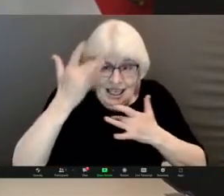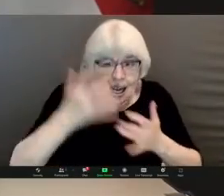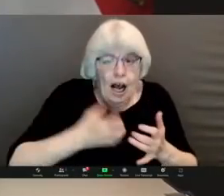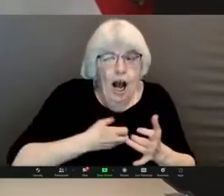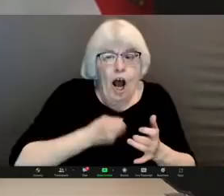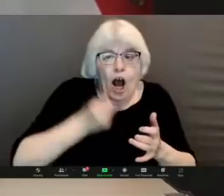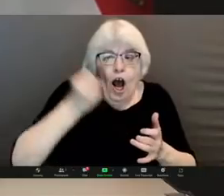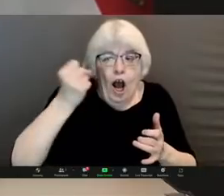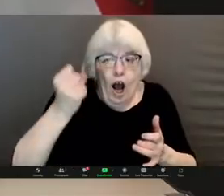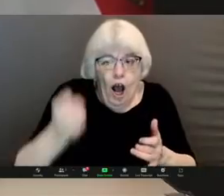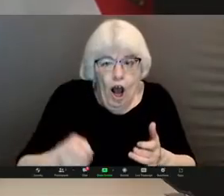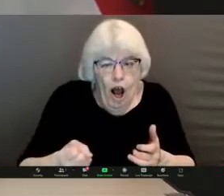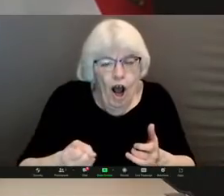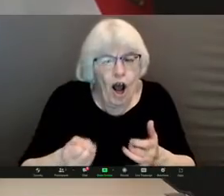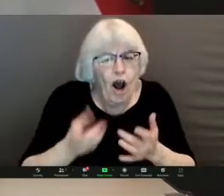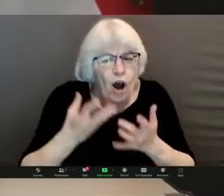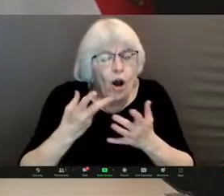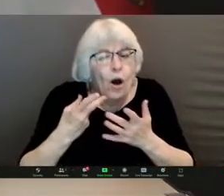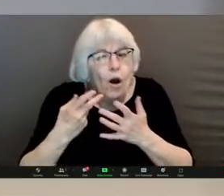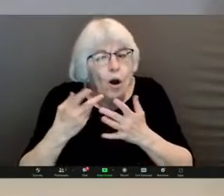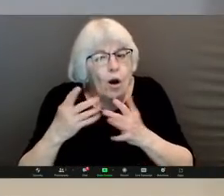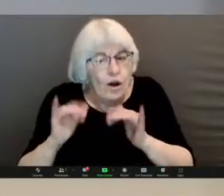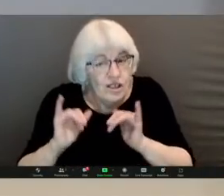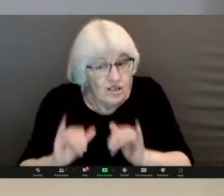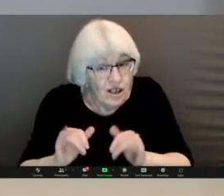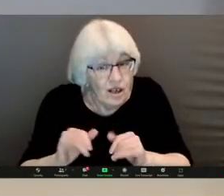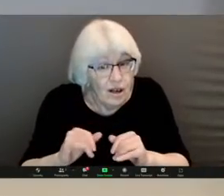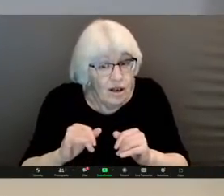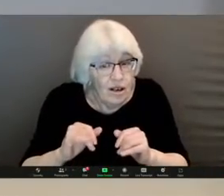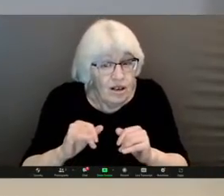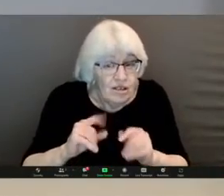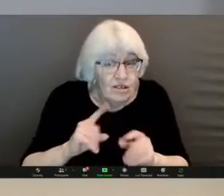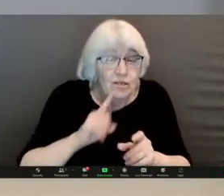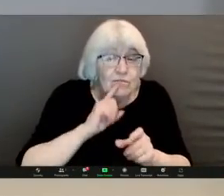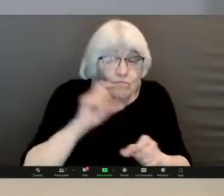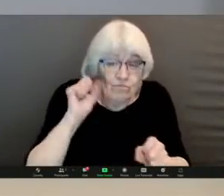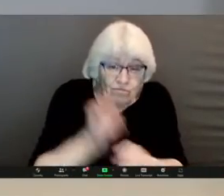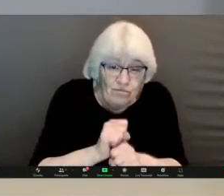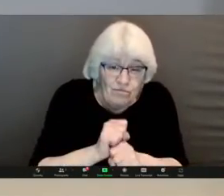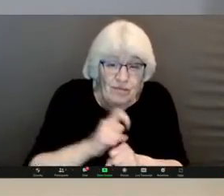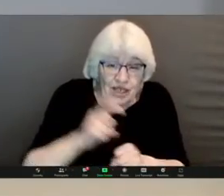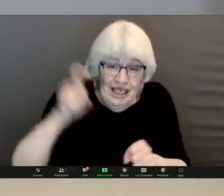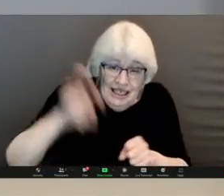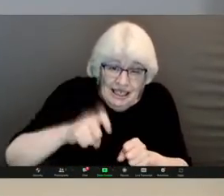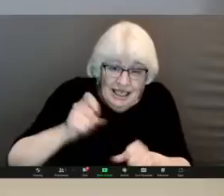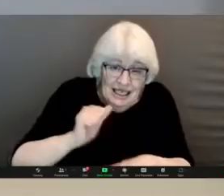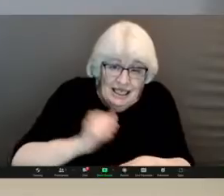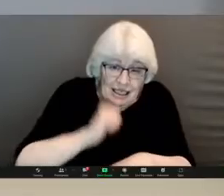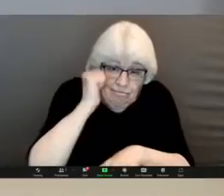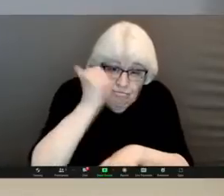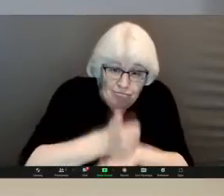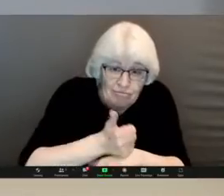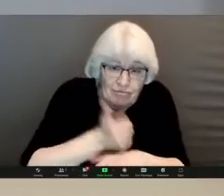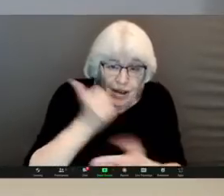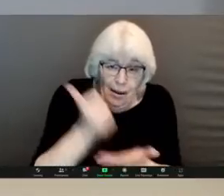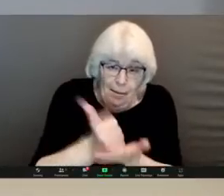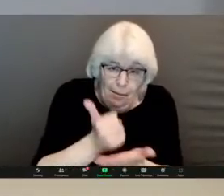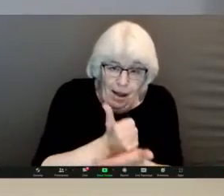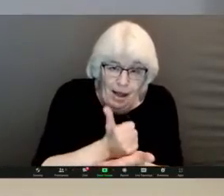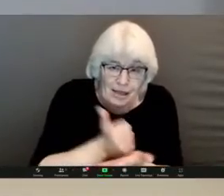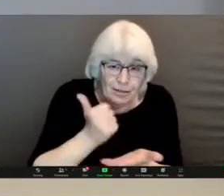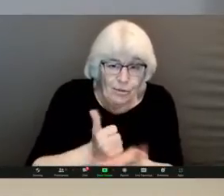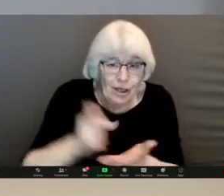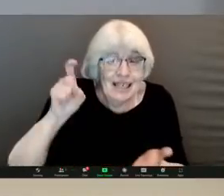to an effective system already? Well, I guess a couple of things. One, I share that relief, that sigh of